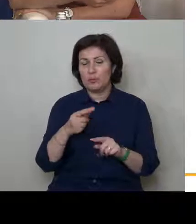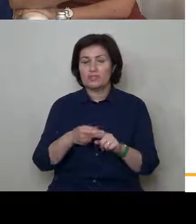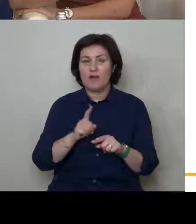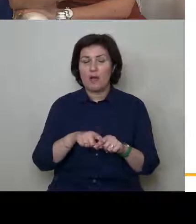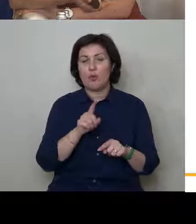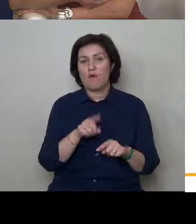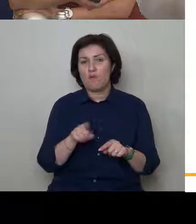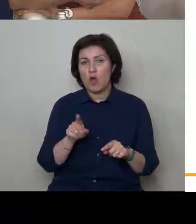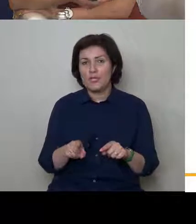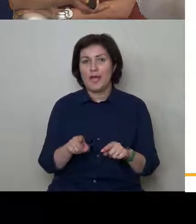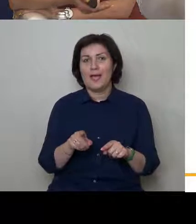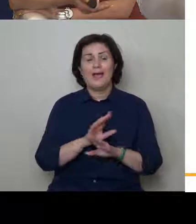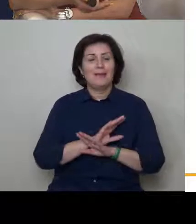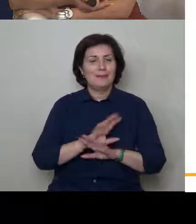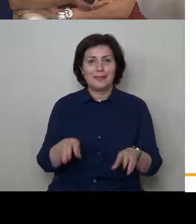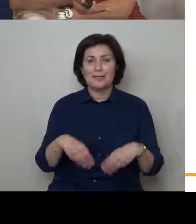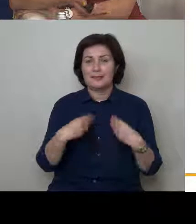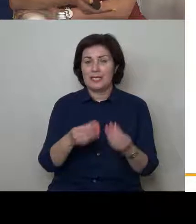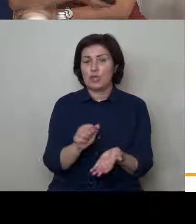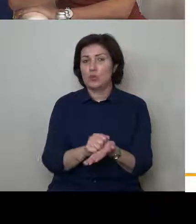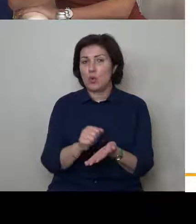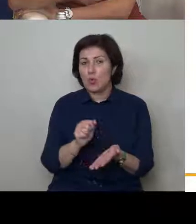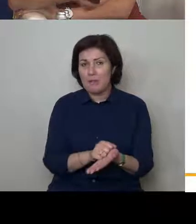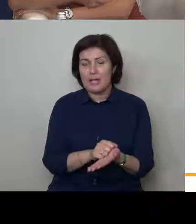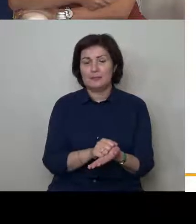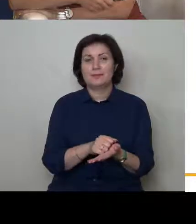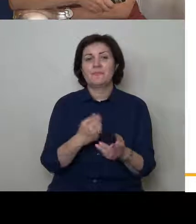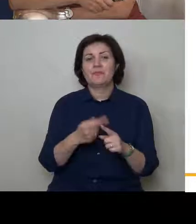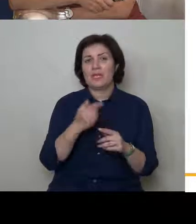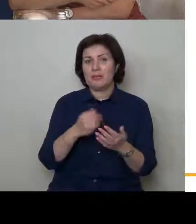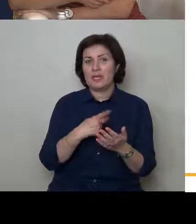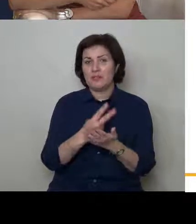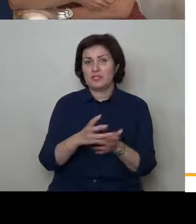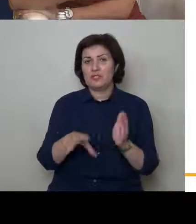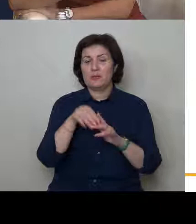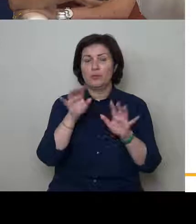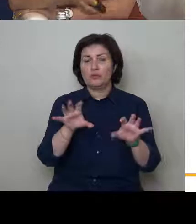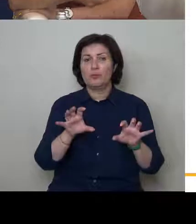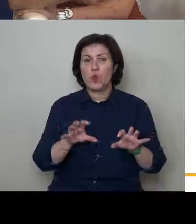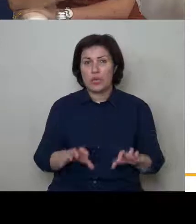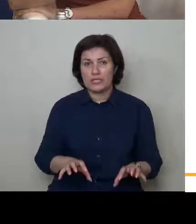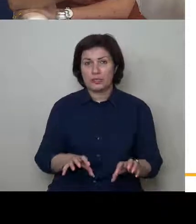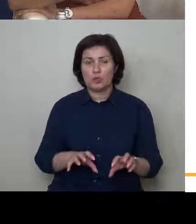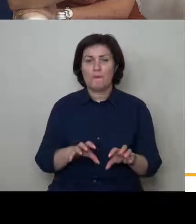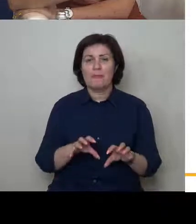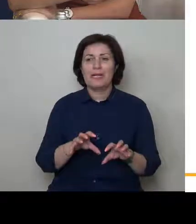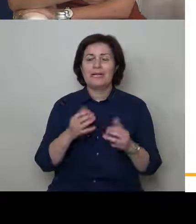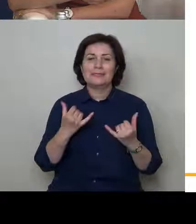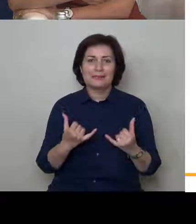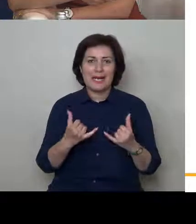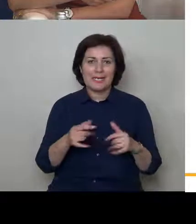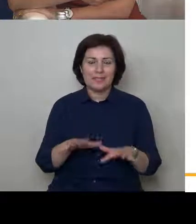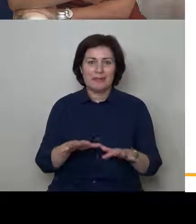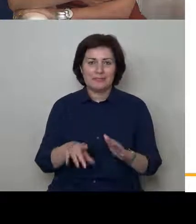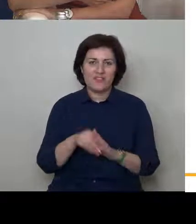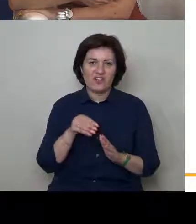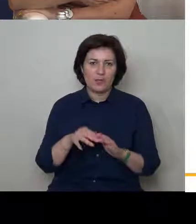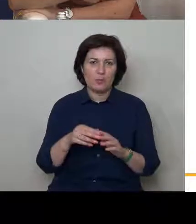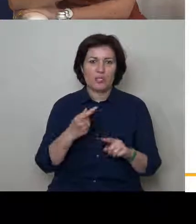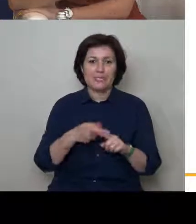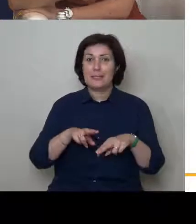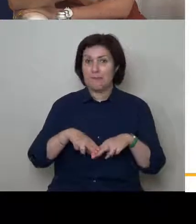person who is not entitled to have it, when one is not on the voter list, or one would not